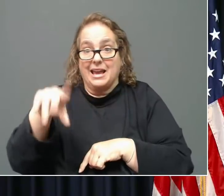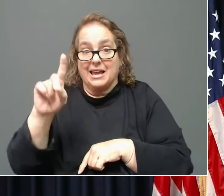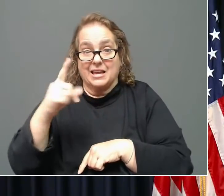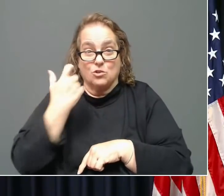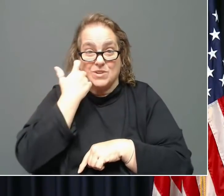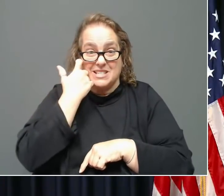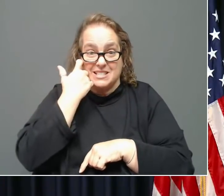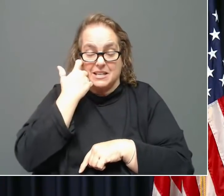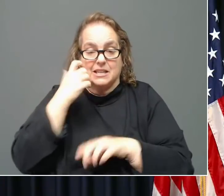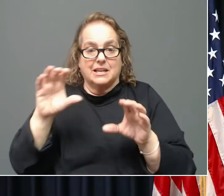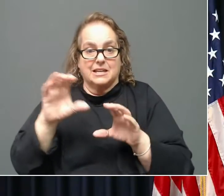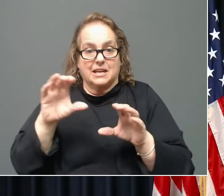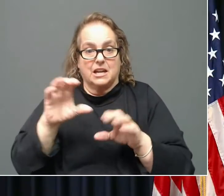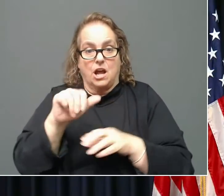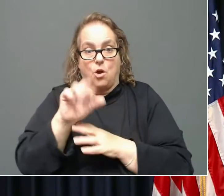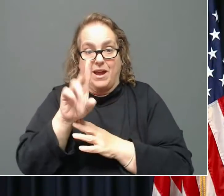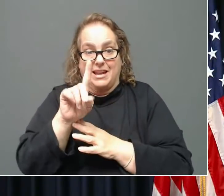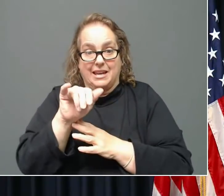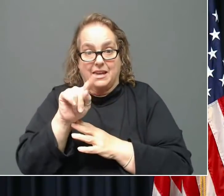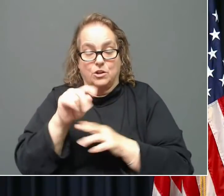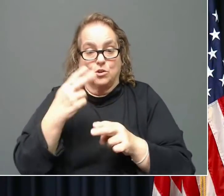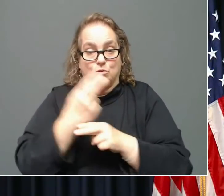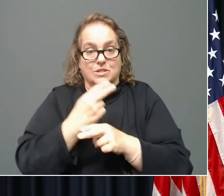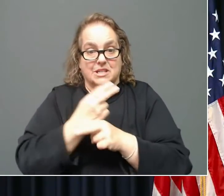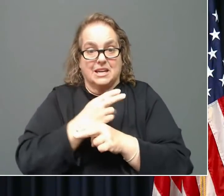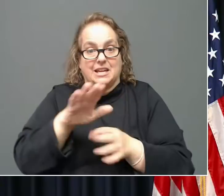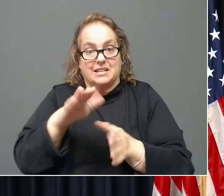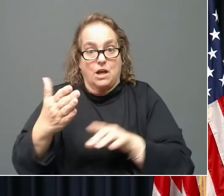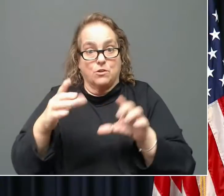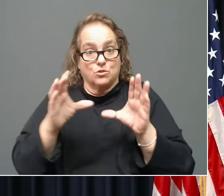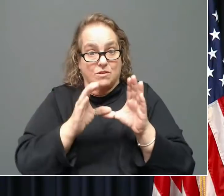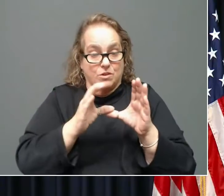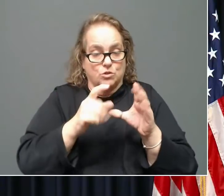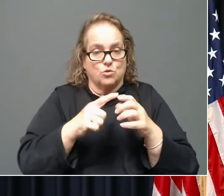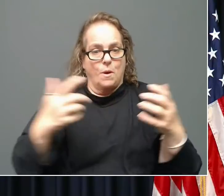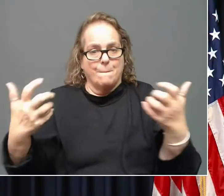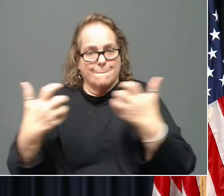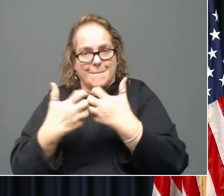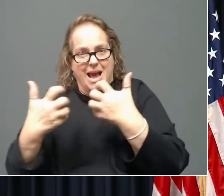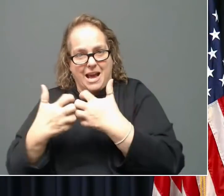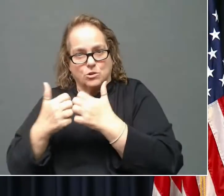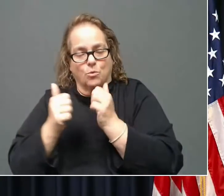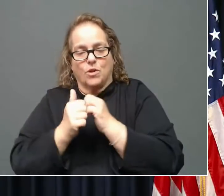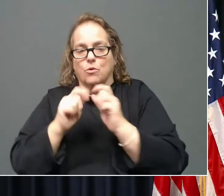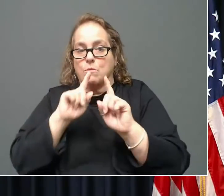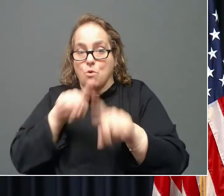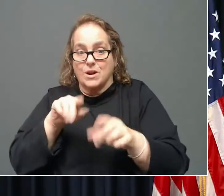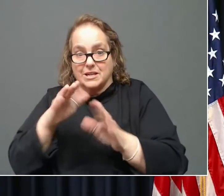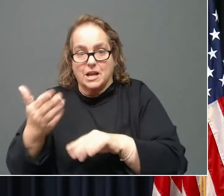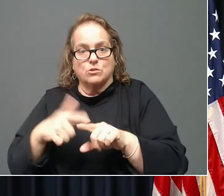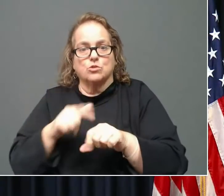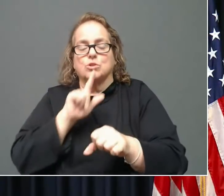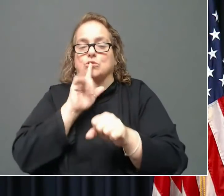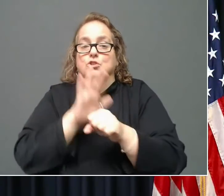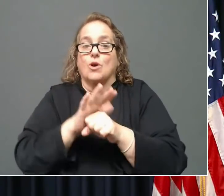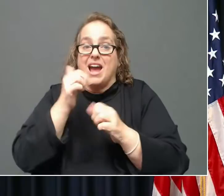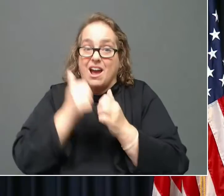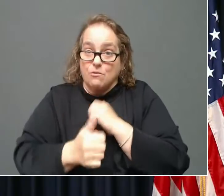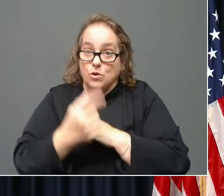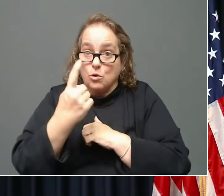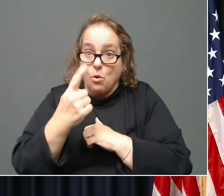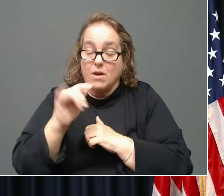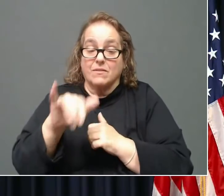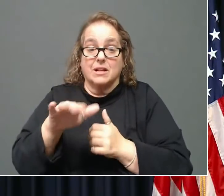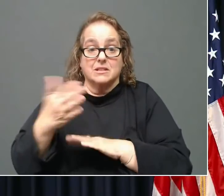death certificates and matching them to reported deaths to ensure that everyone who has been lost to this dreaded disease